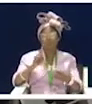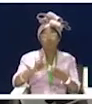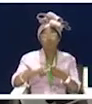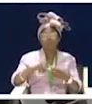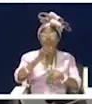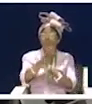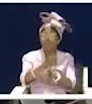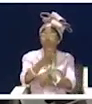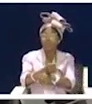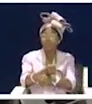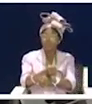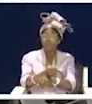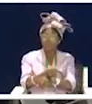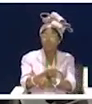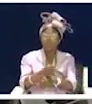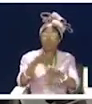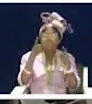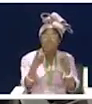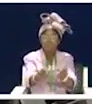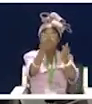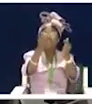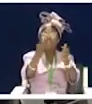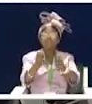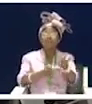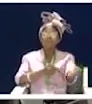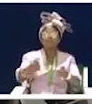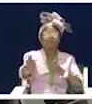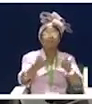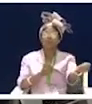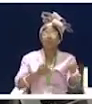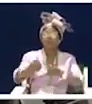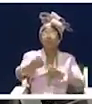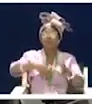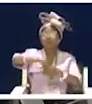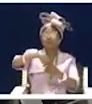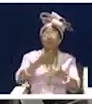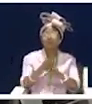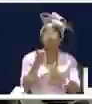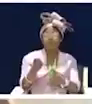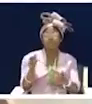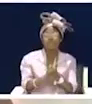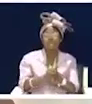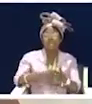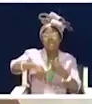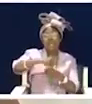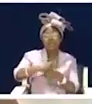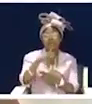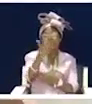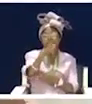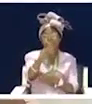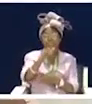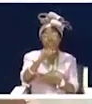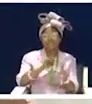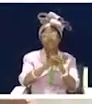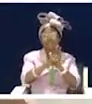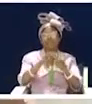Ibadan. Immediately we drove out of the sites around about 10 minutes on the road. We just had a